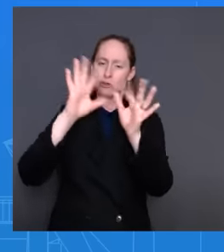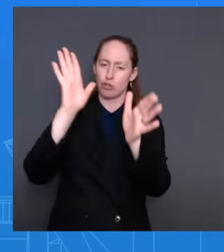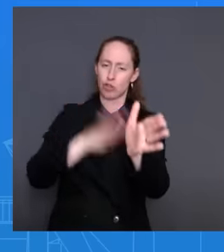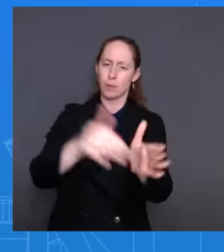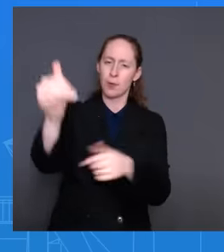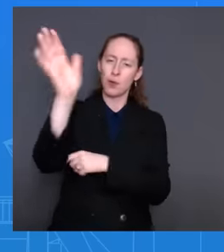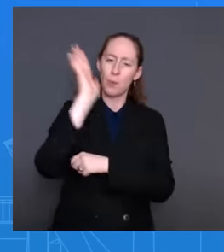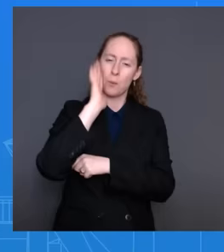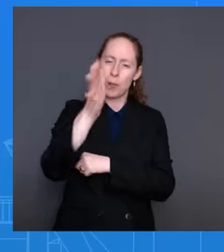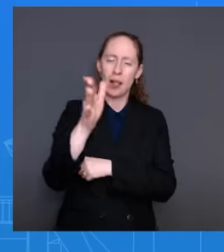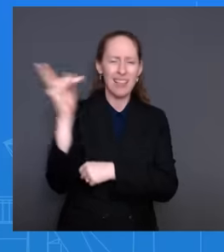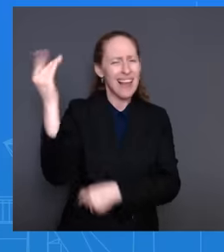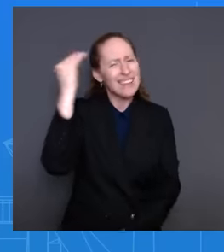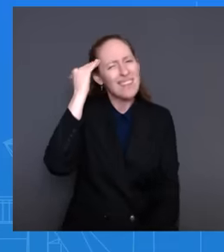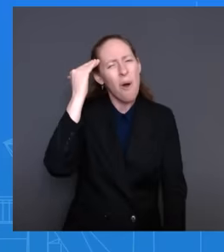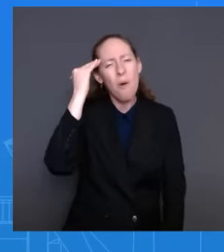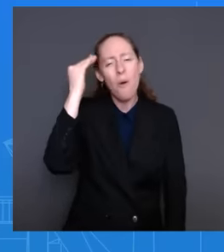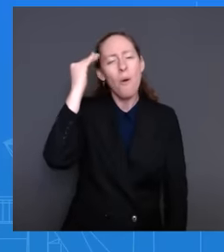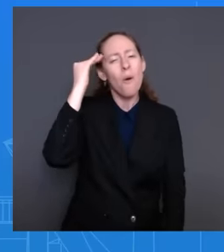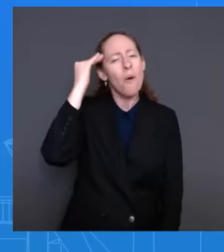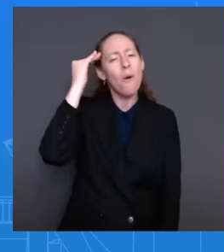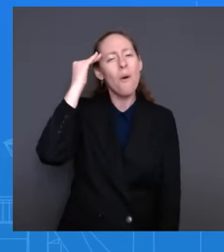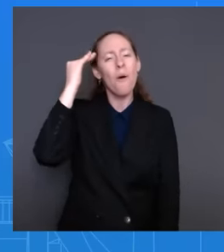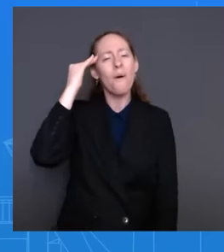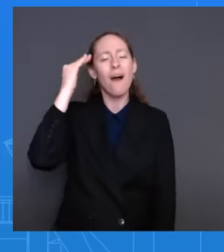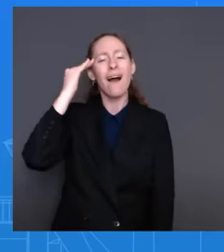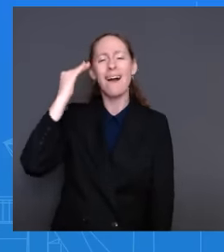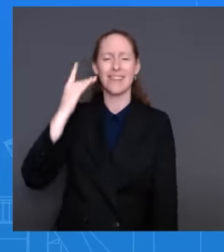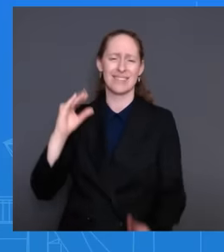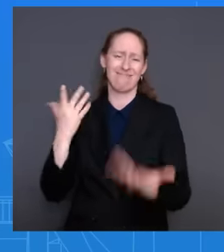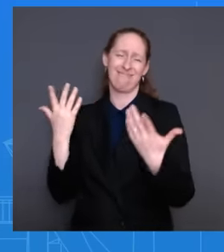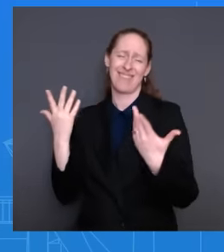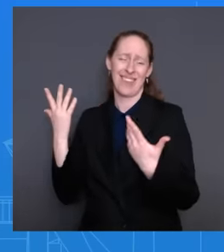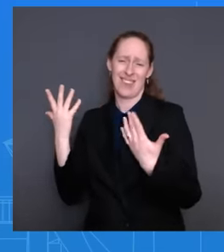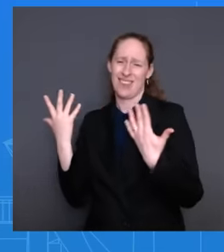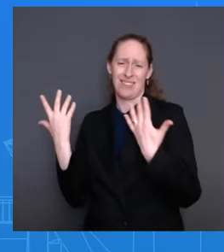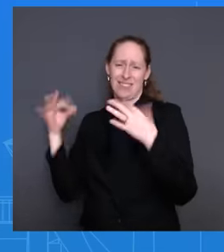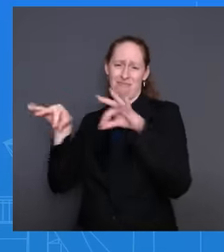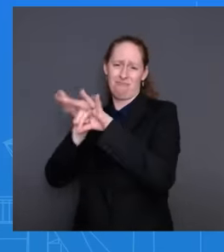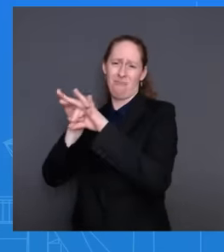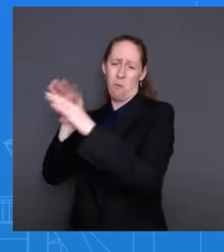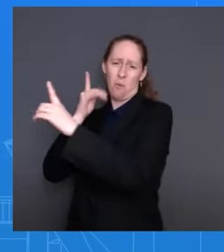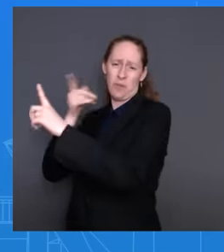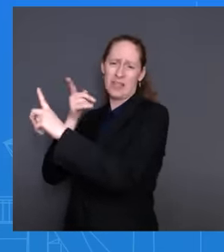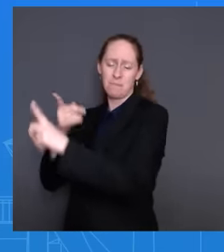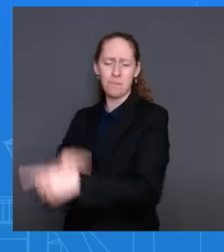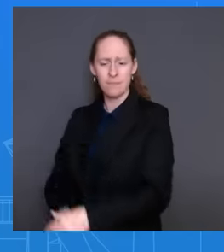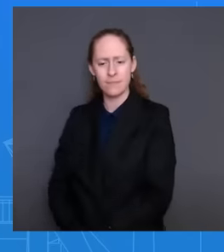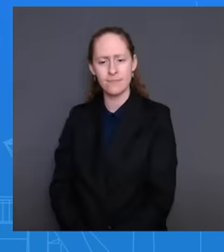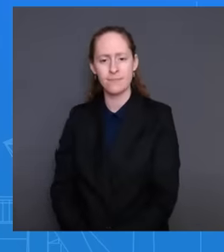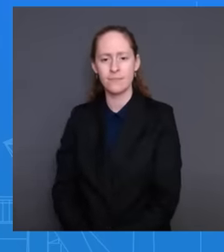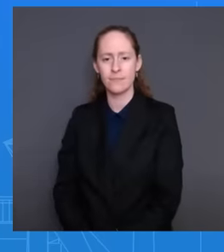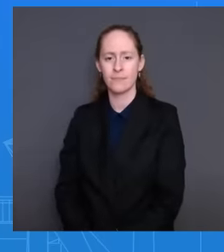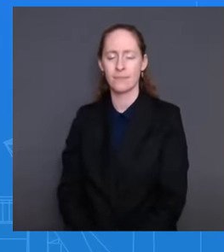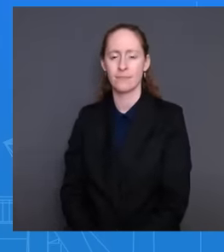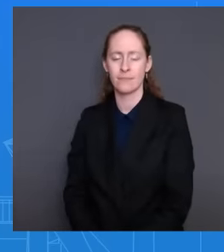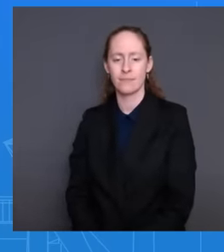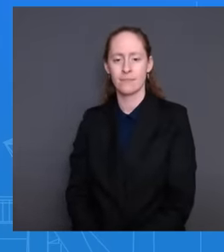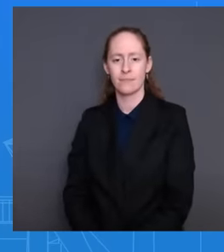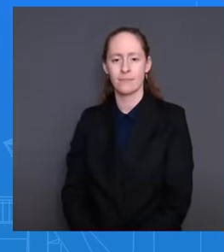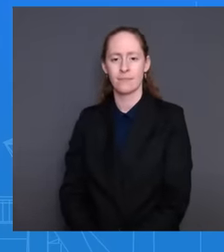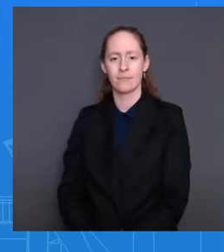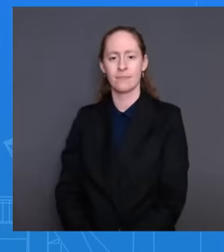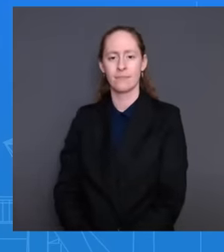that is a priority to him. That's why he made sure that he rallied allies and partners around the world to release